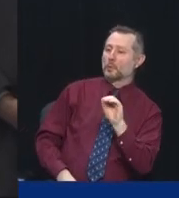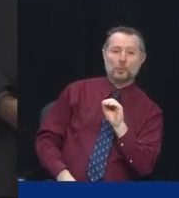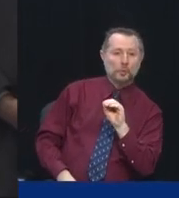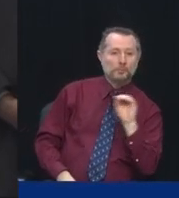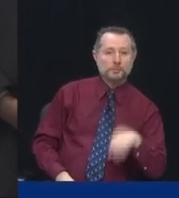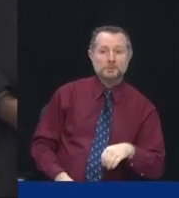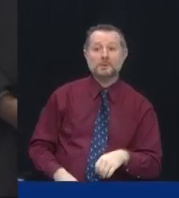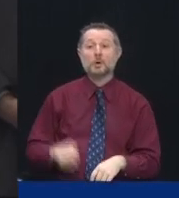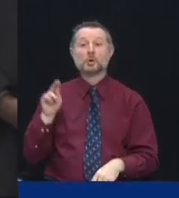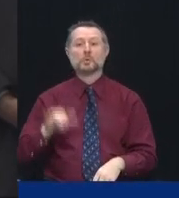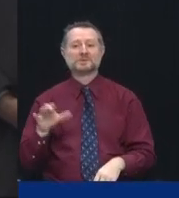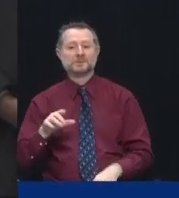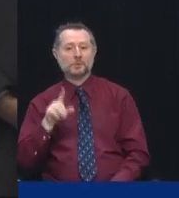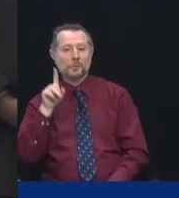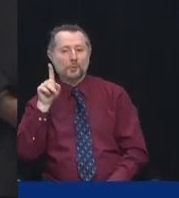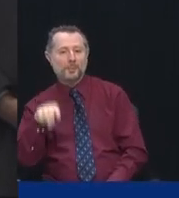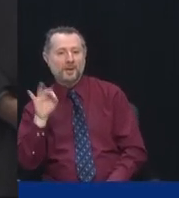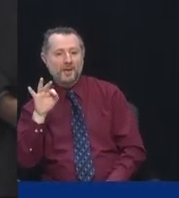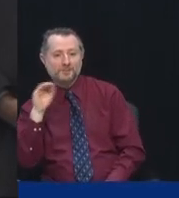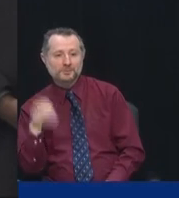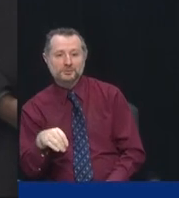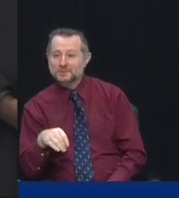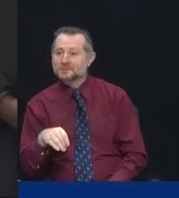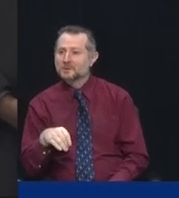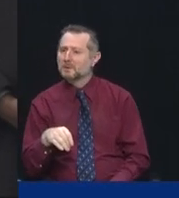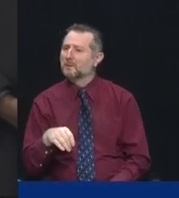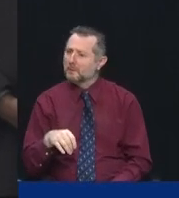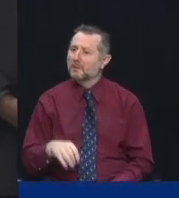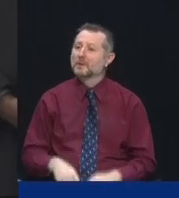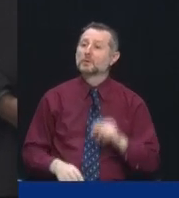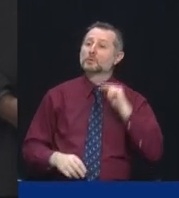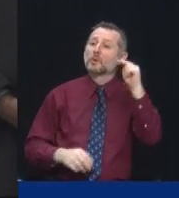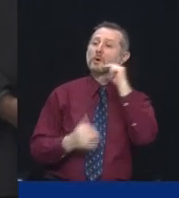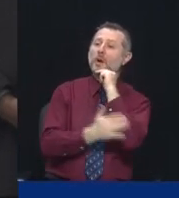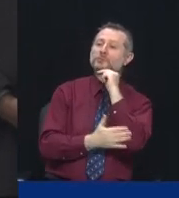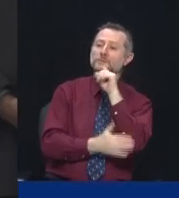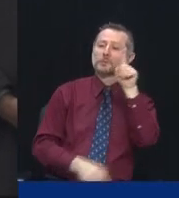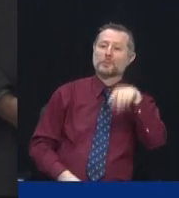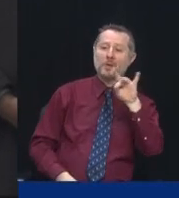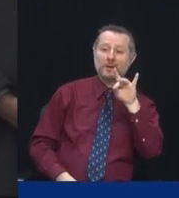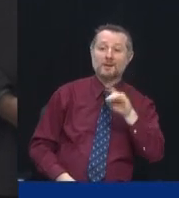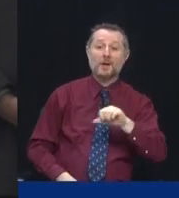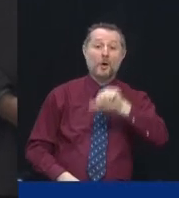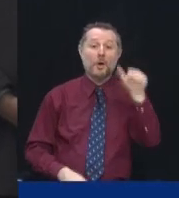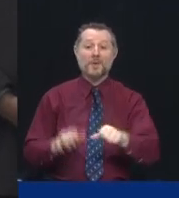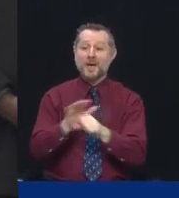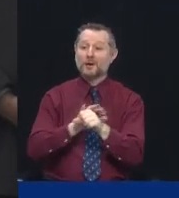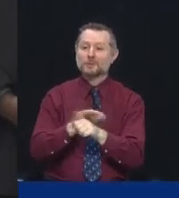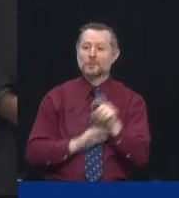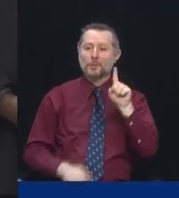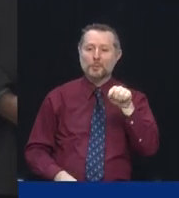City, 1.9%. North Country 1.8, Capital Region